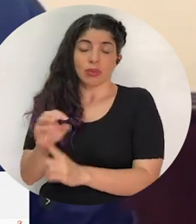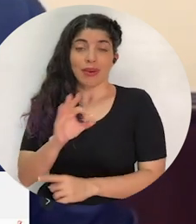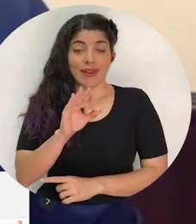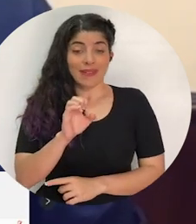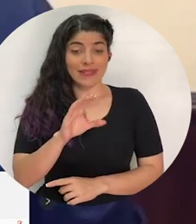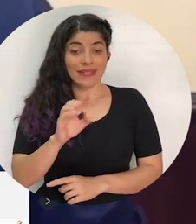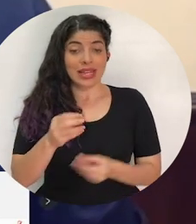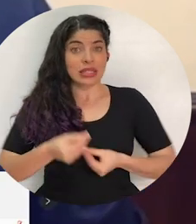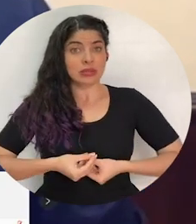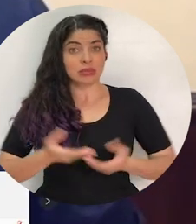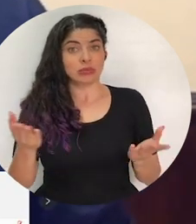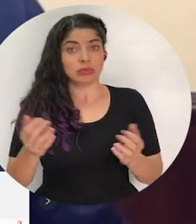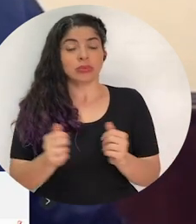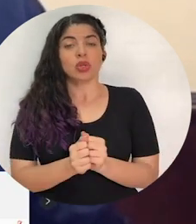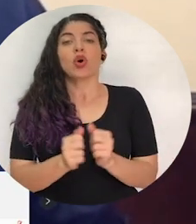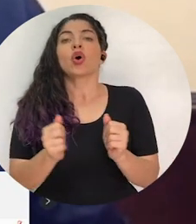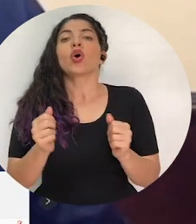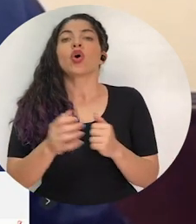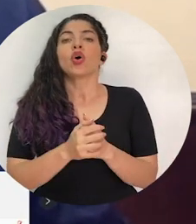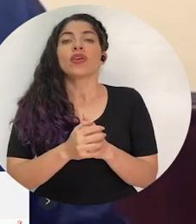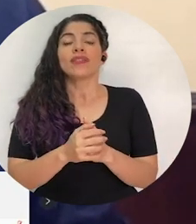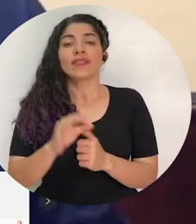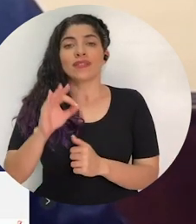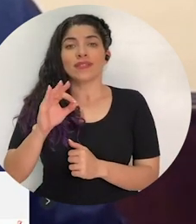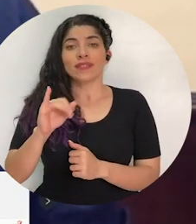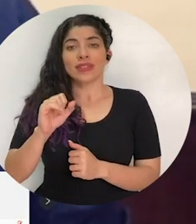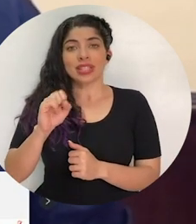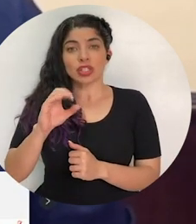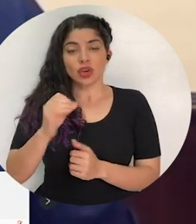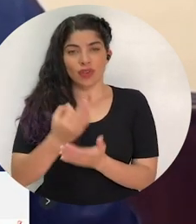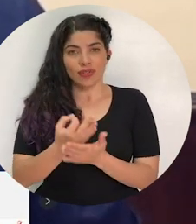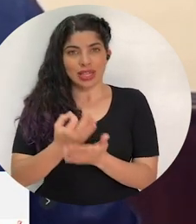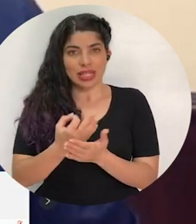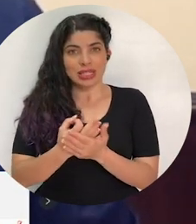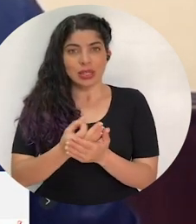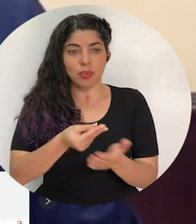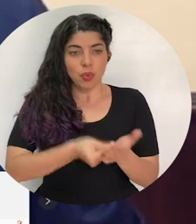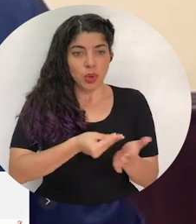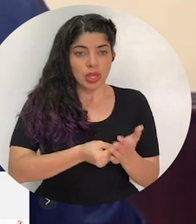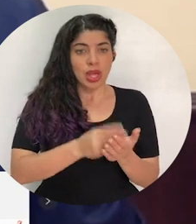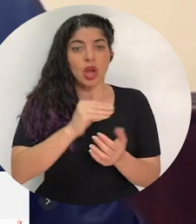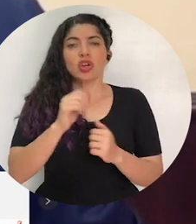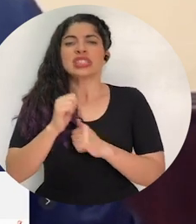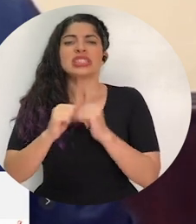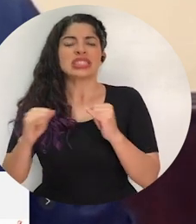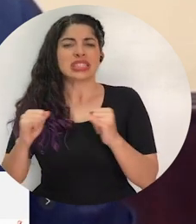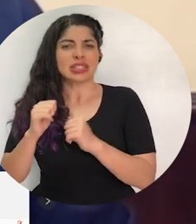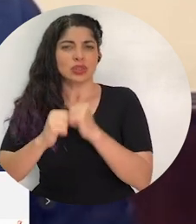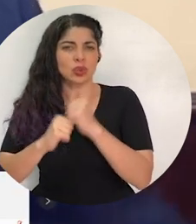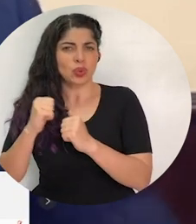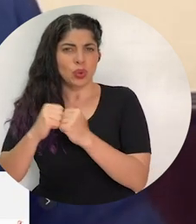FACE will be lent without fiscal, monetary, or structural conditionalities.